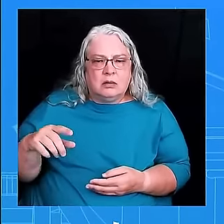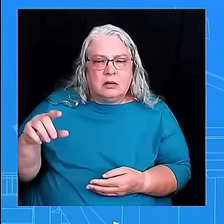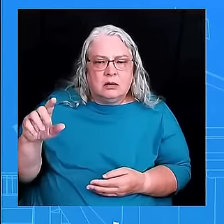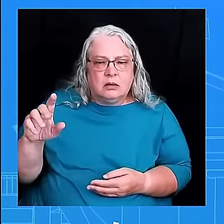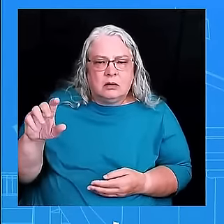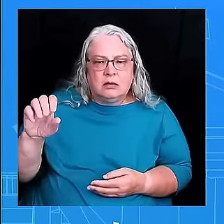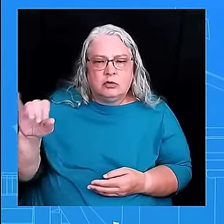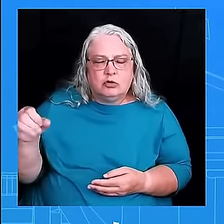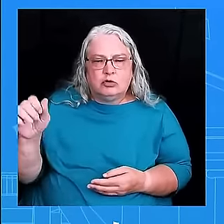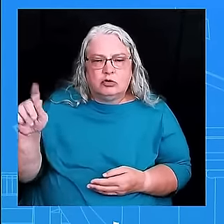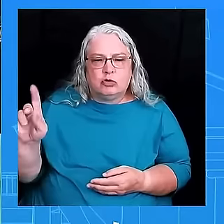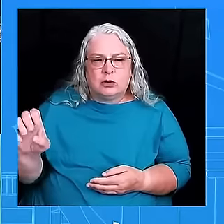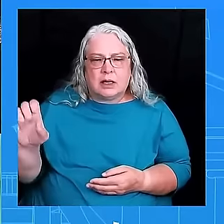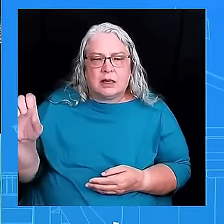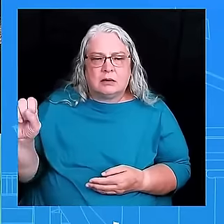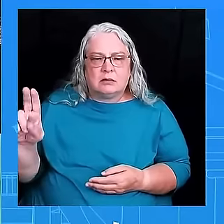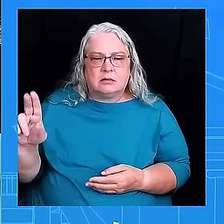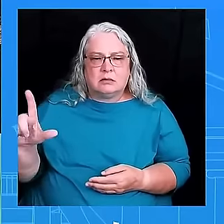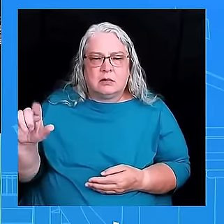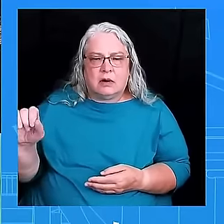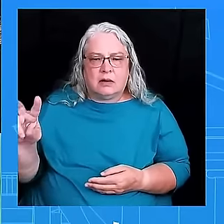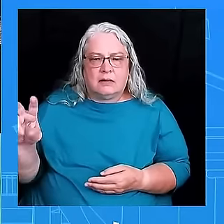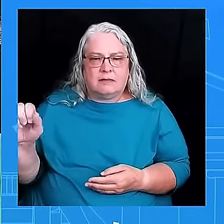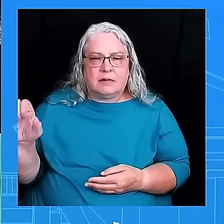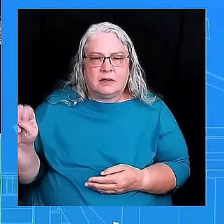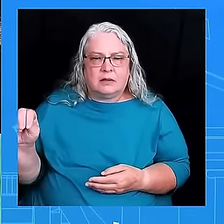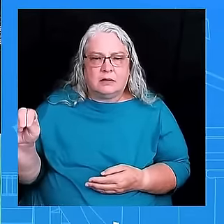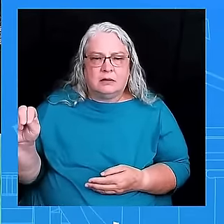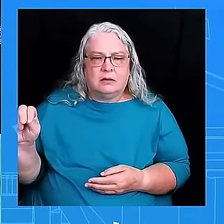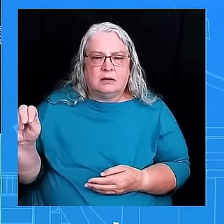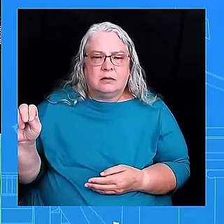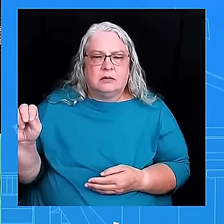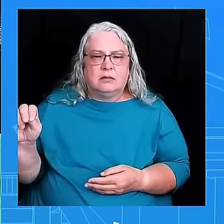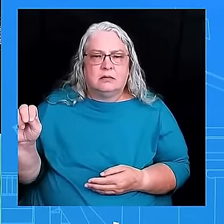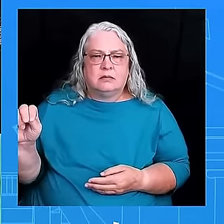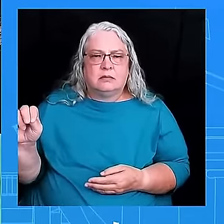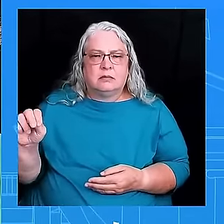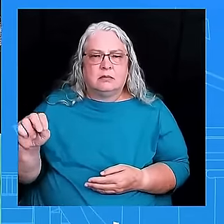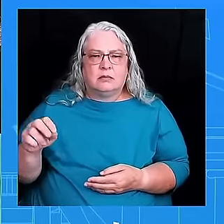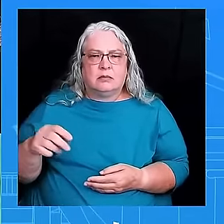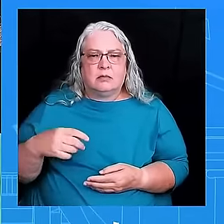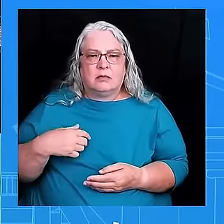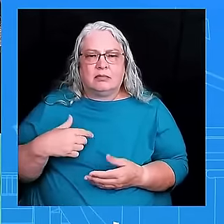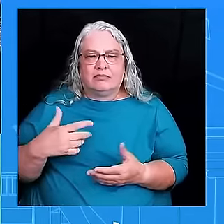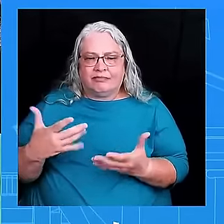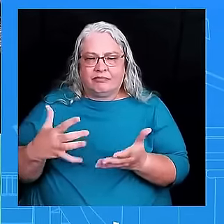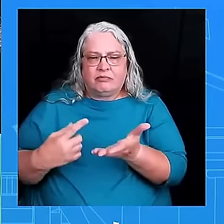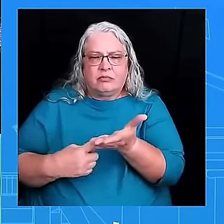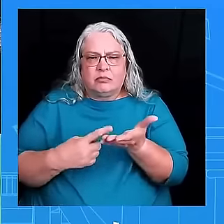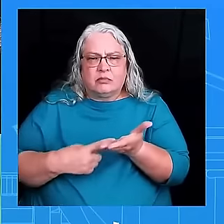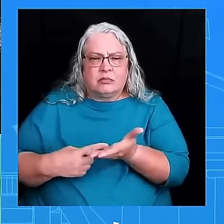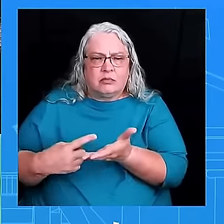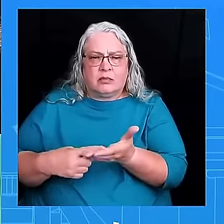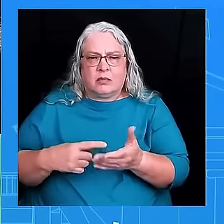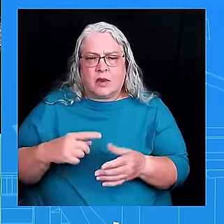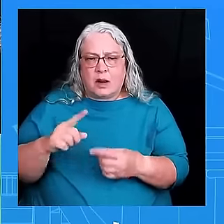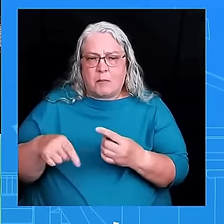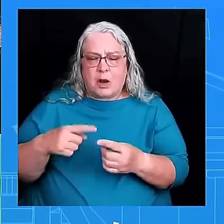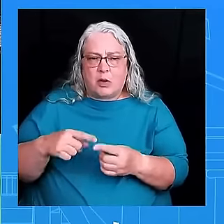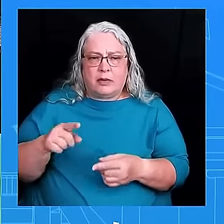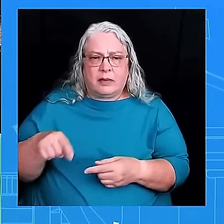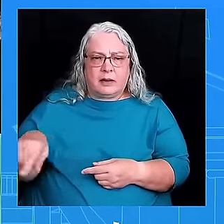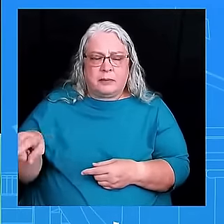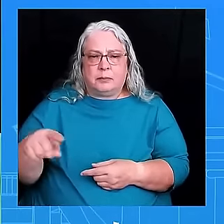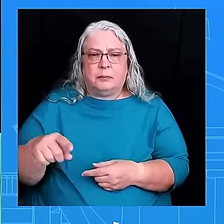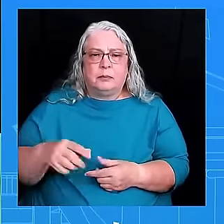their family. On a separate topic, the Federal Reserve yesterday signaled that it could cut interest rates for the first time since the pandemic. Does the White House believe